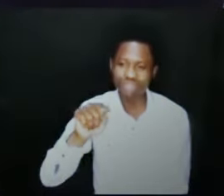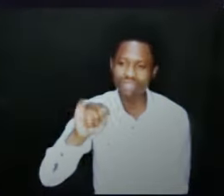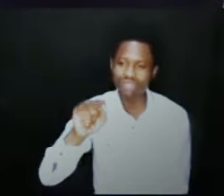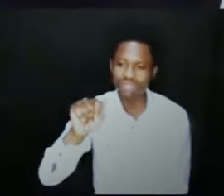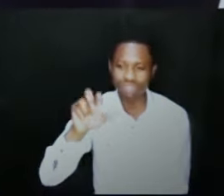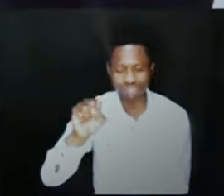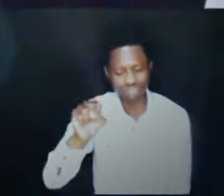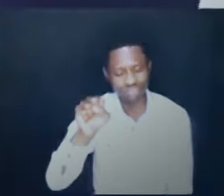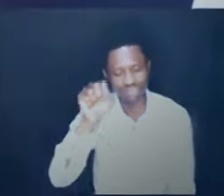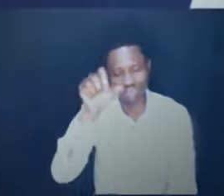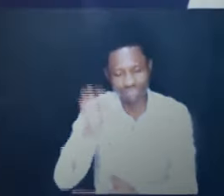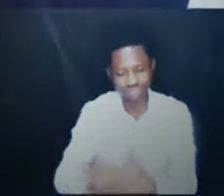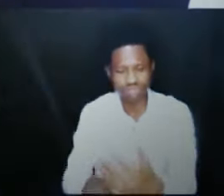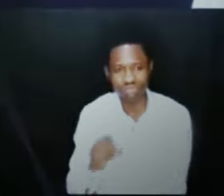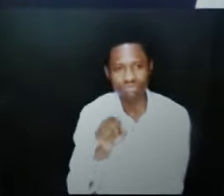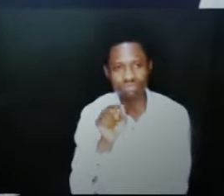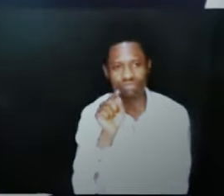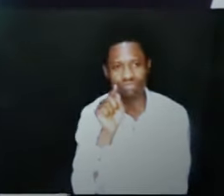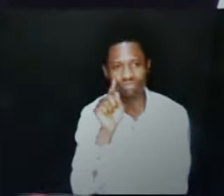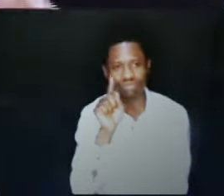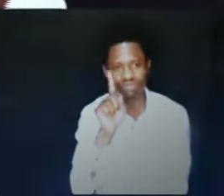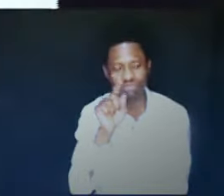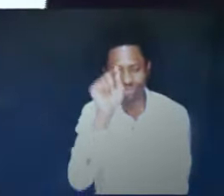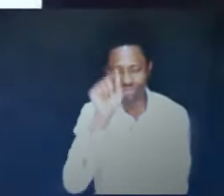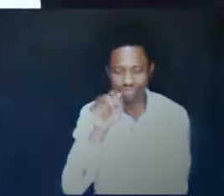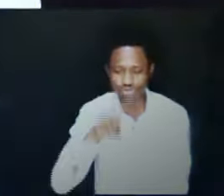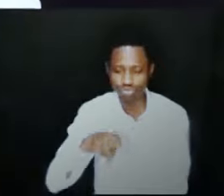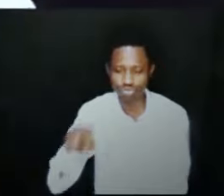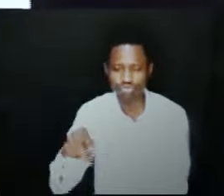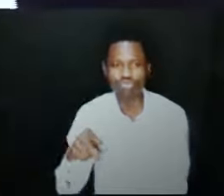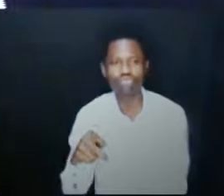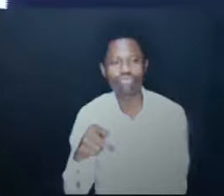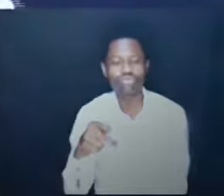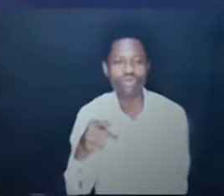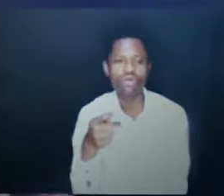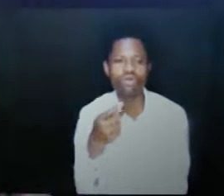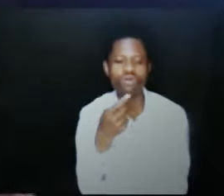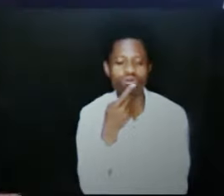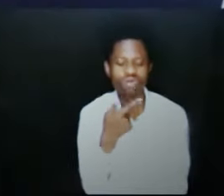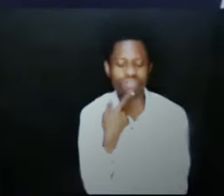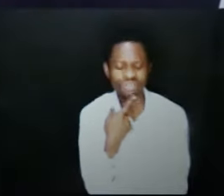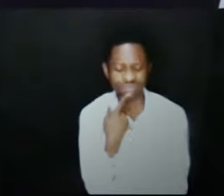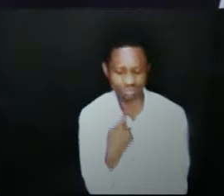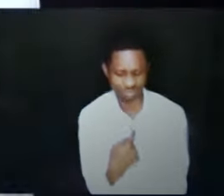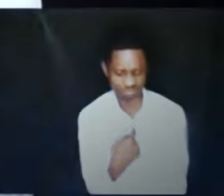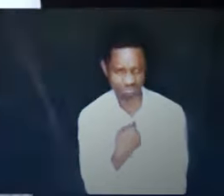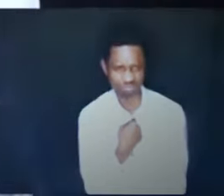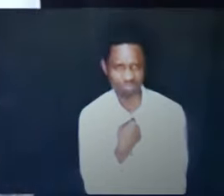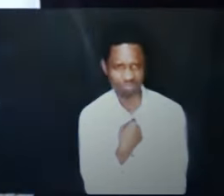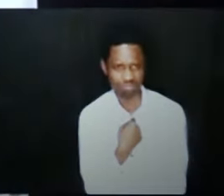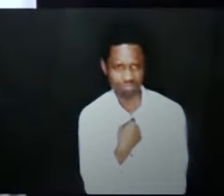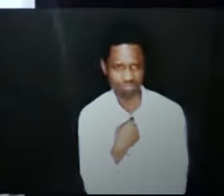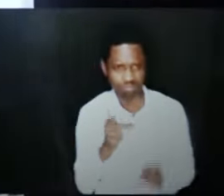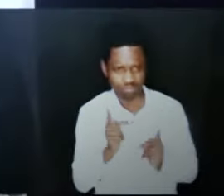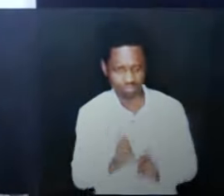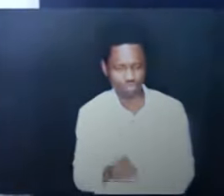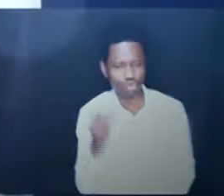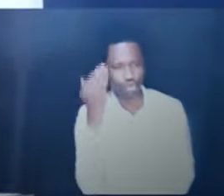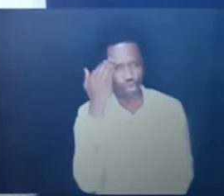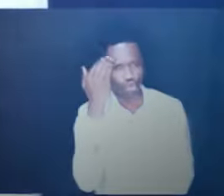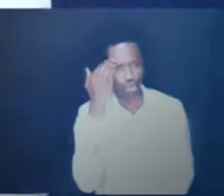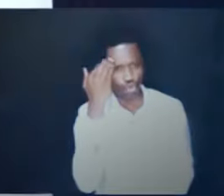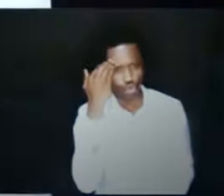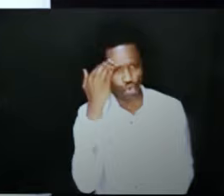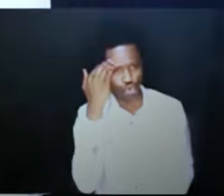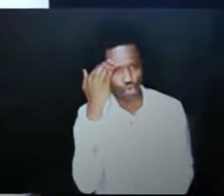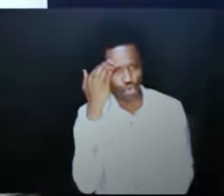22, I was personally unknown to the churches of Judea that are in Christ. Smart Paul said, and I can or Galati